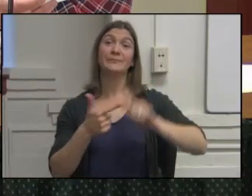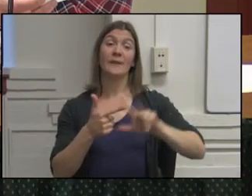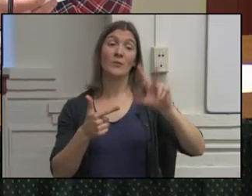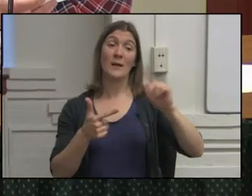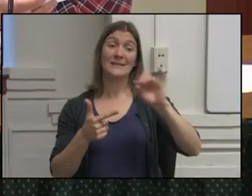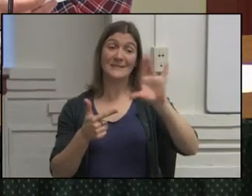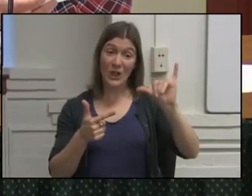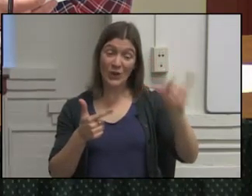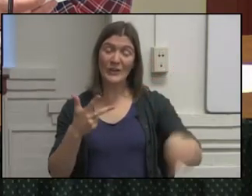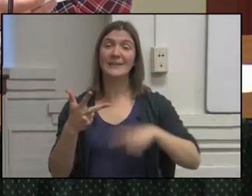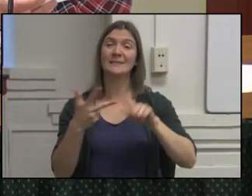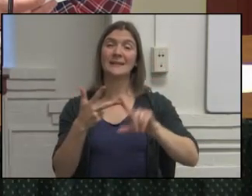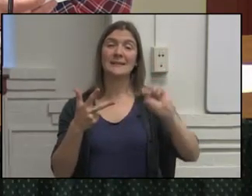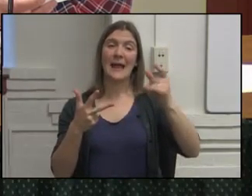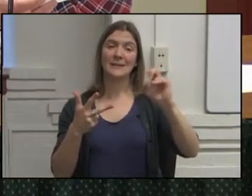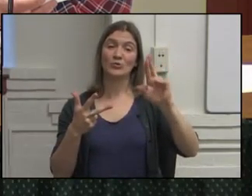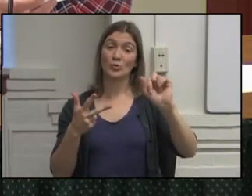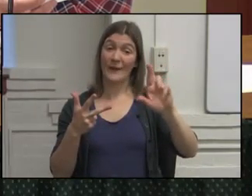Vermont Distillers, Inc.,